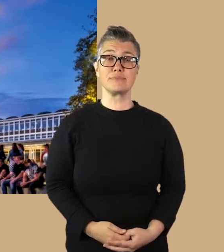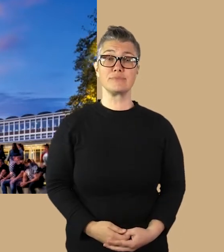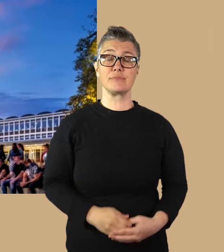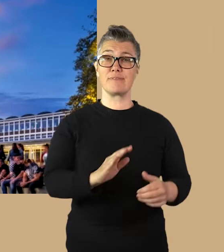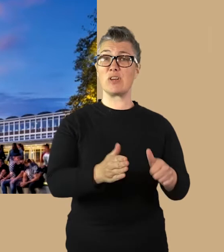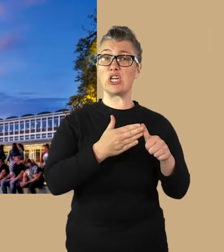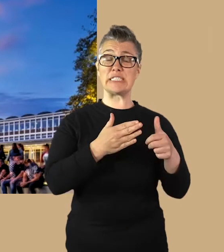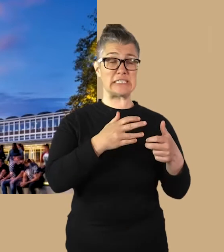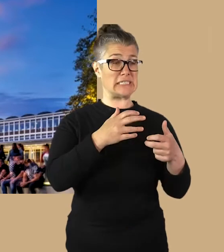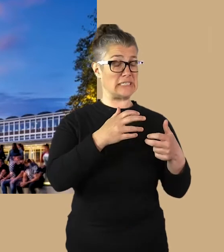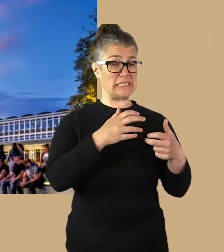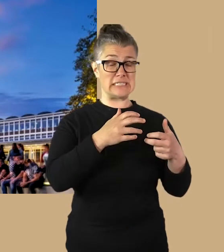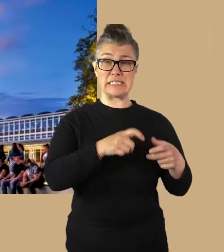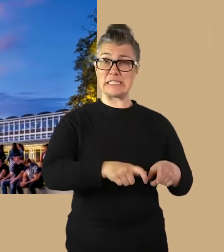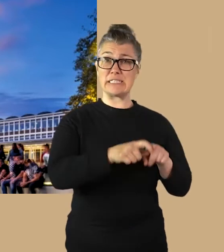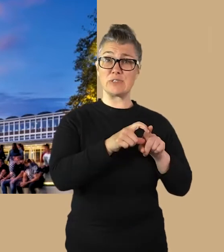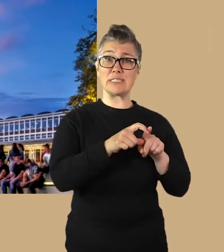The first difficulty was that